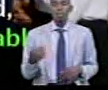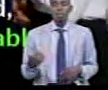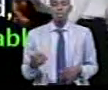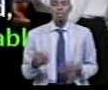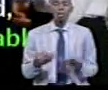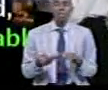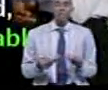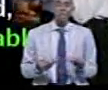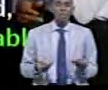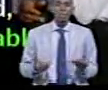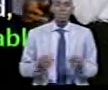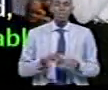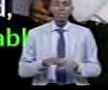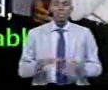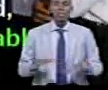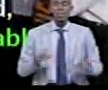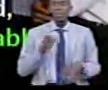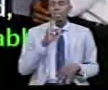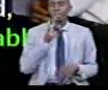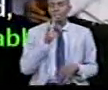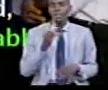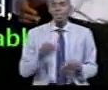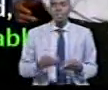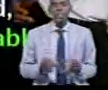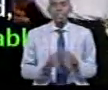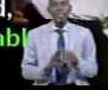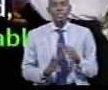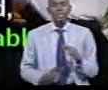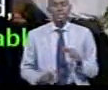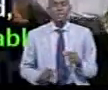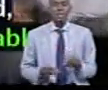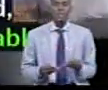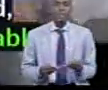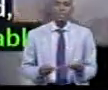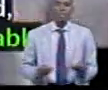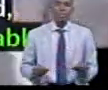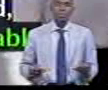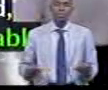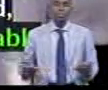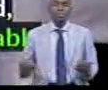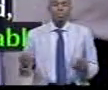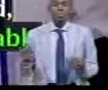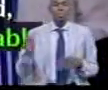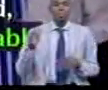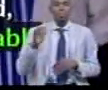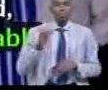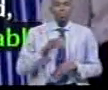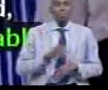One more time. On quiet and soft.